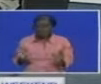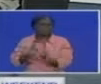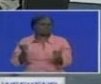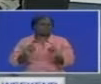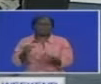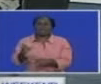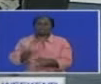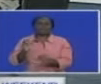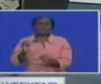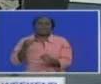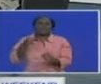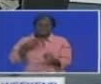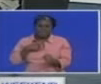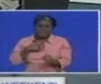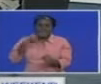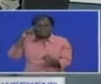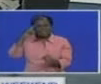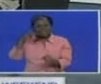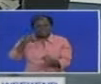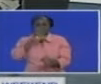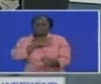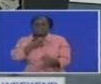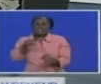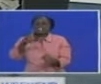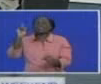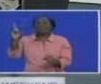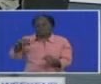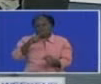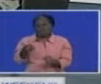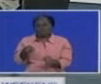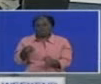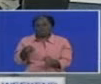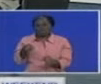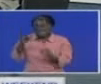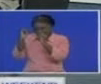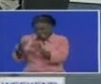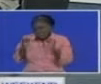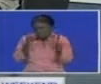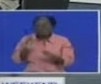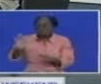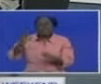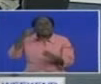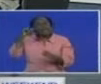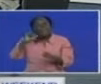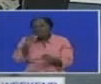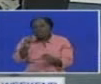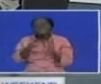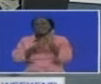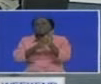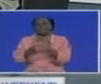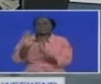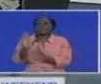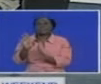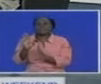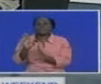there. I think what Chebno did, the deputy governor did it in his individual capacity, not as a representative of the county government, although you cannot delink the two